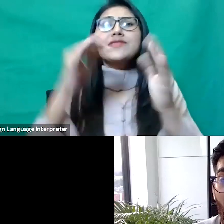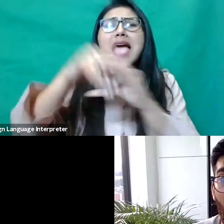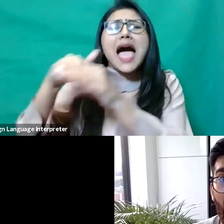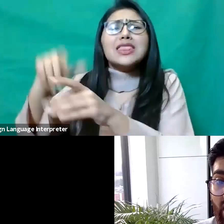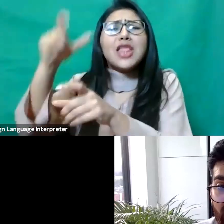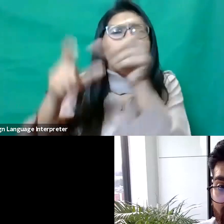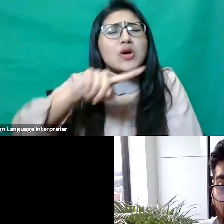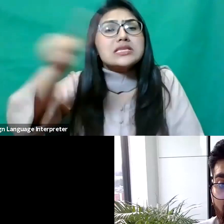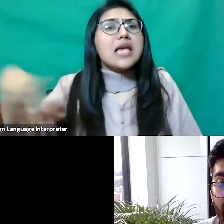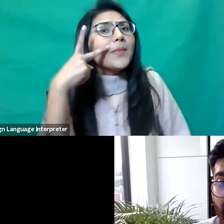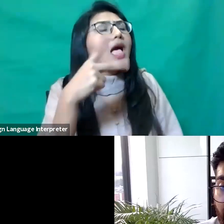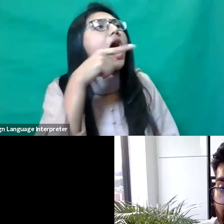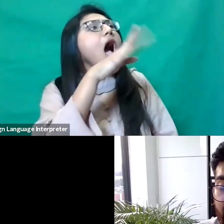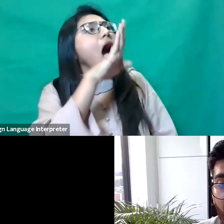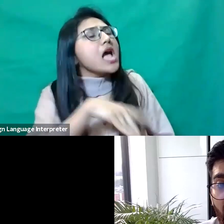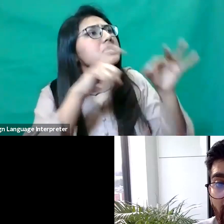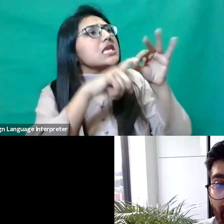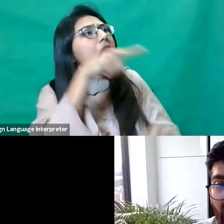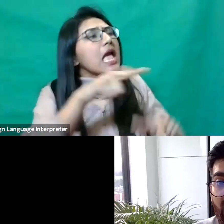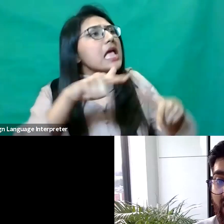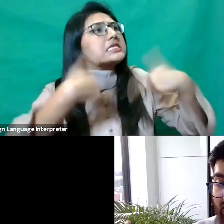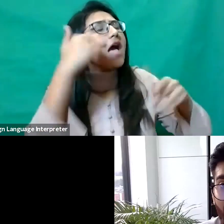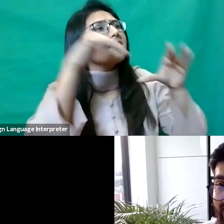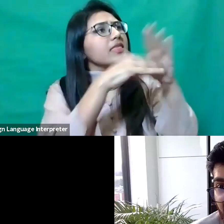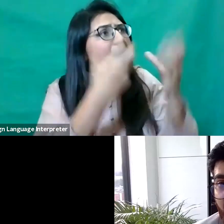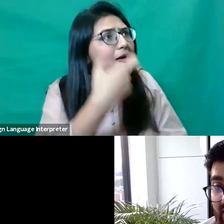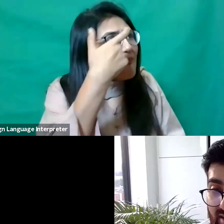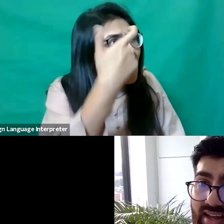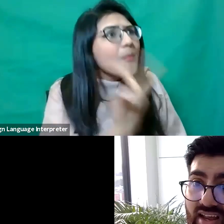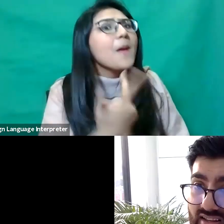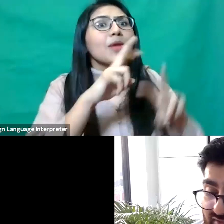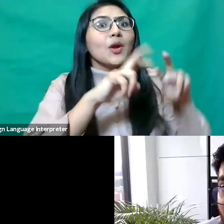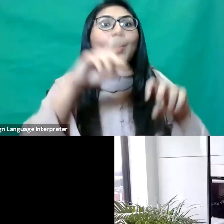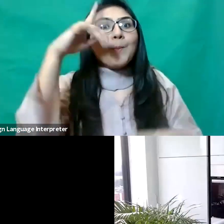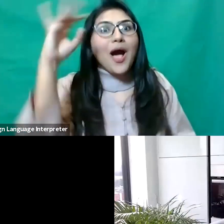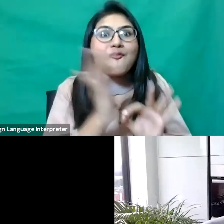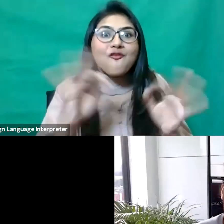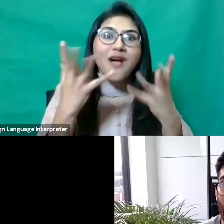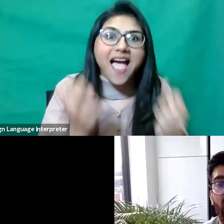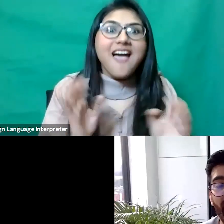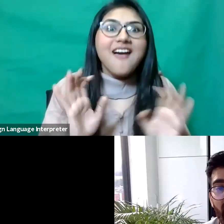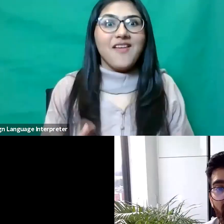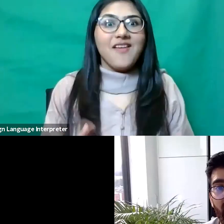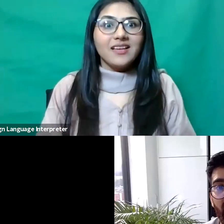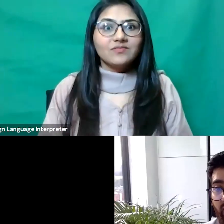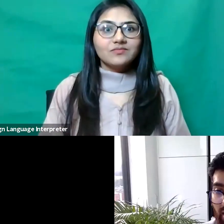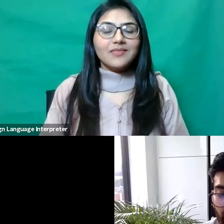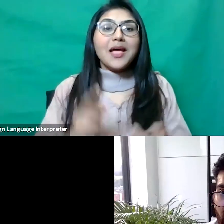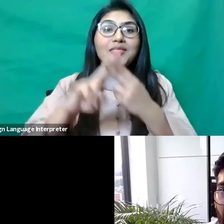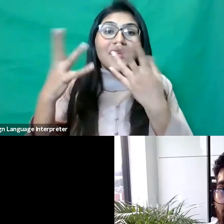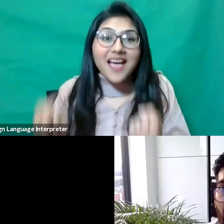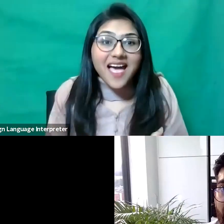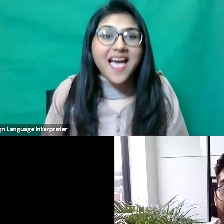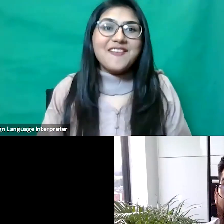struggles, they understand my problems. But that's friends, what they are. I mean, when